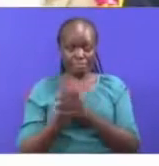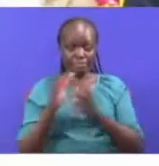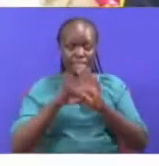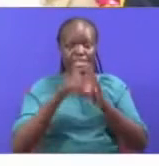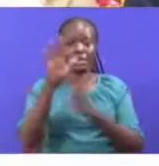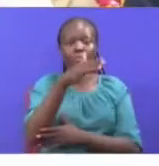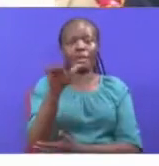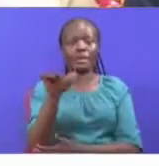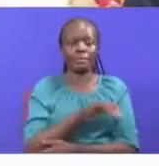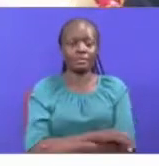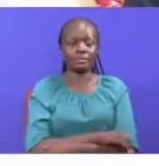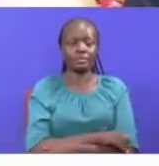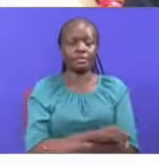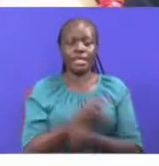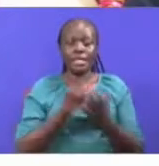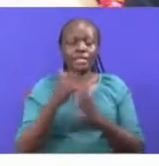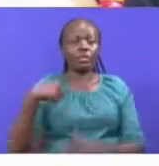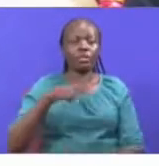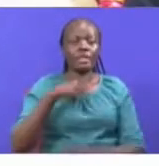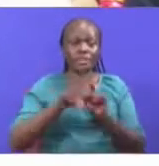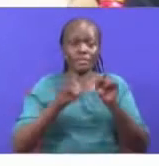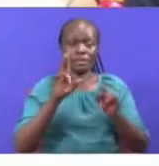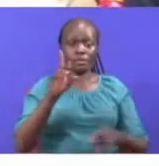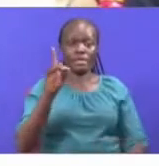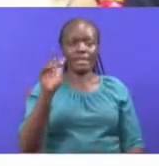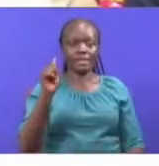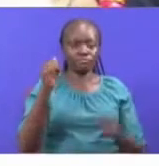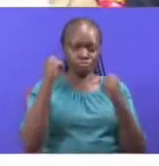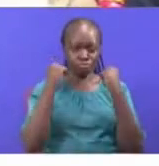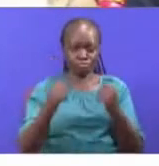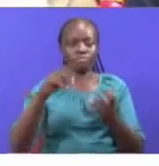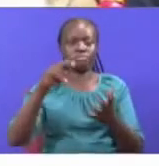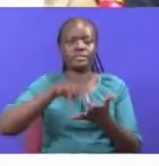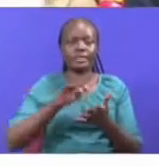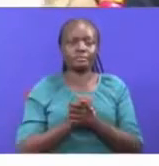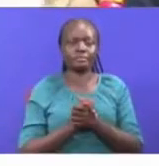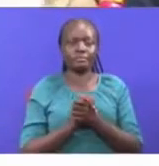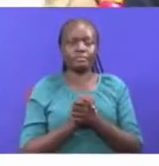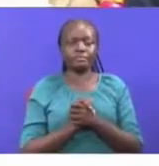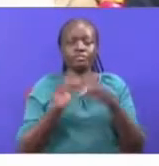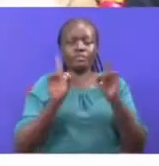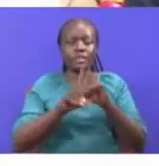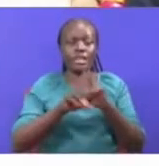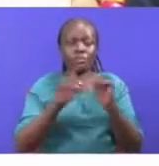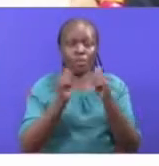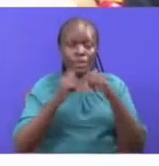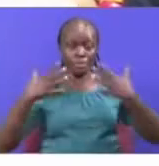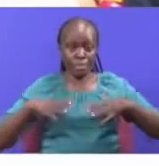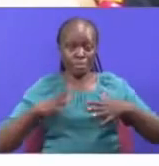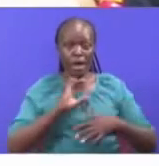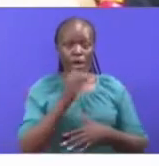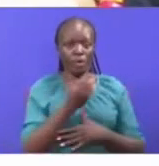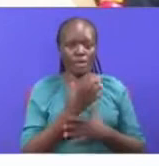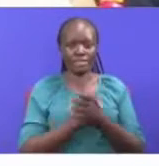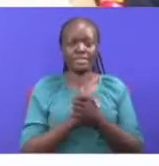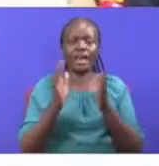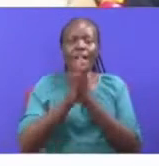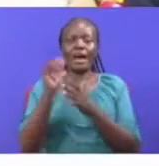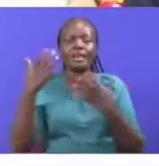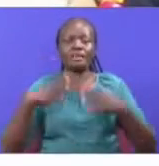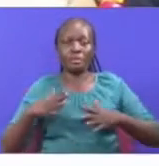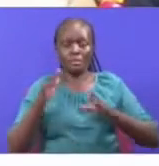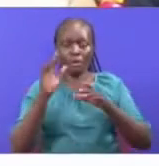bunge, kwamba sisi kama UDA tutasimama kidete na watu wetu na wabunge wetu watakuwa